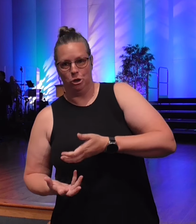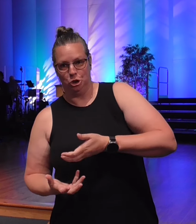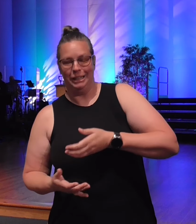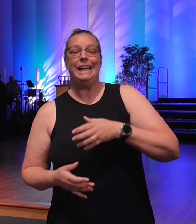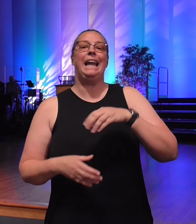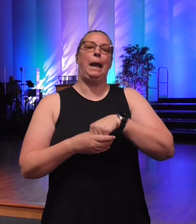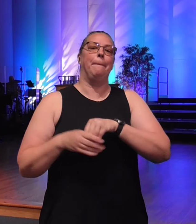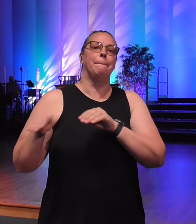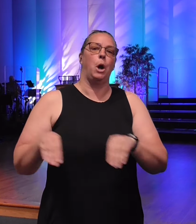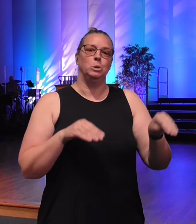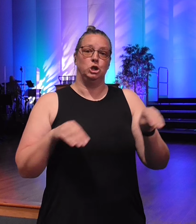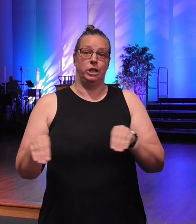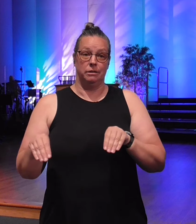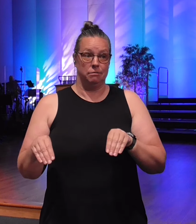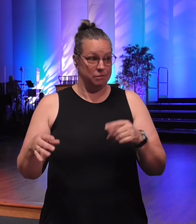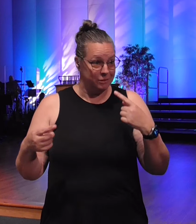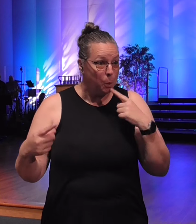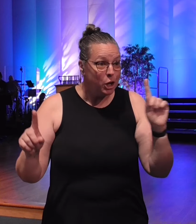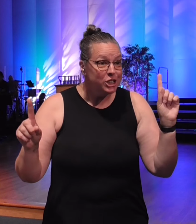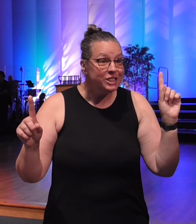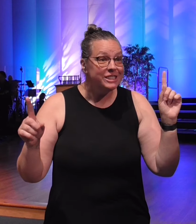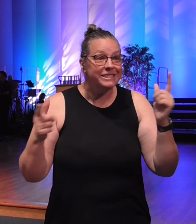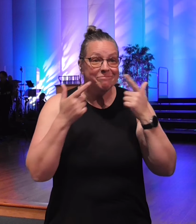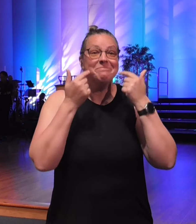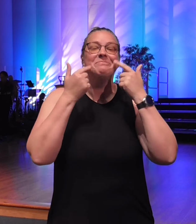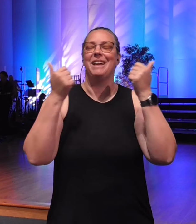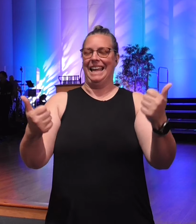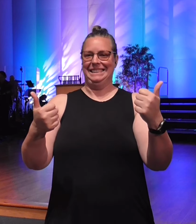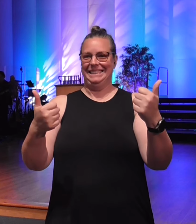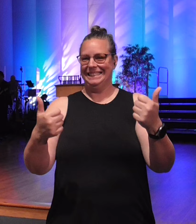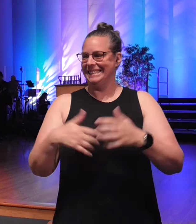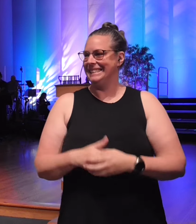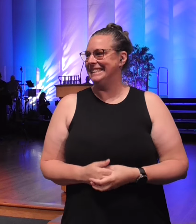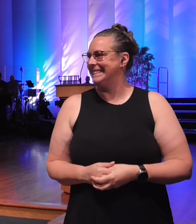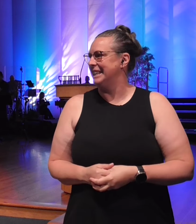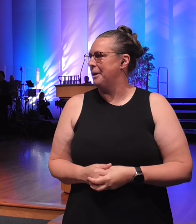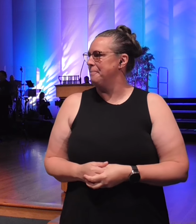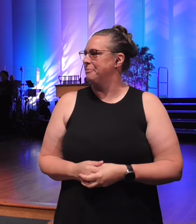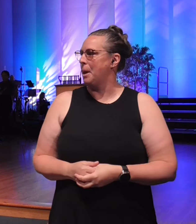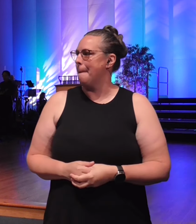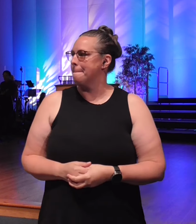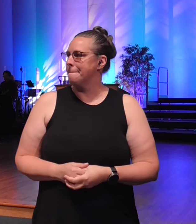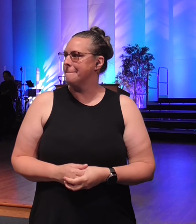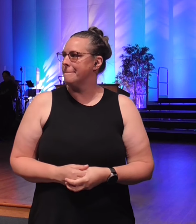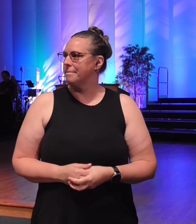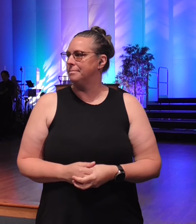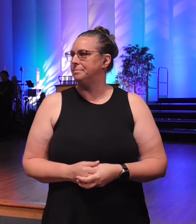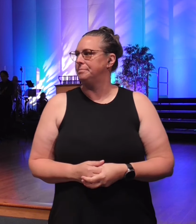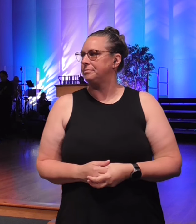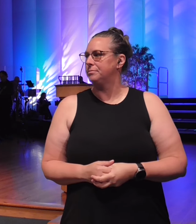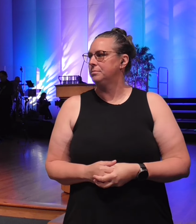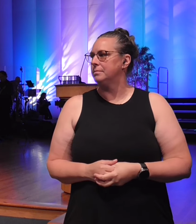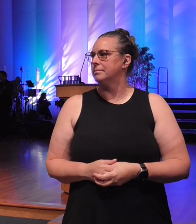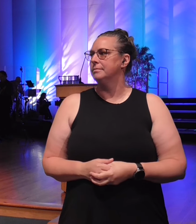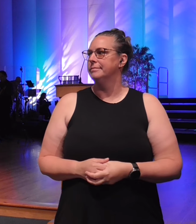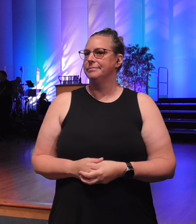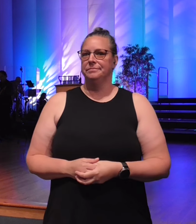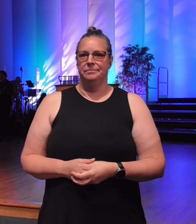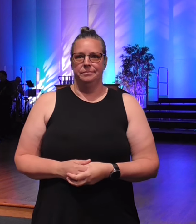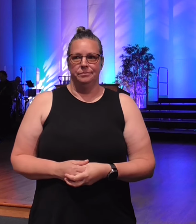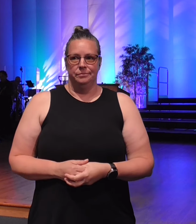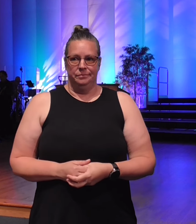So, did it work? Did it work? It worked. So as we gather today in grace, I wanted to share